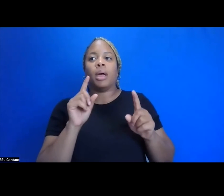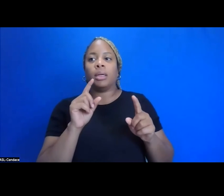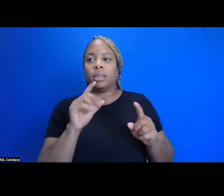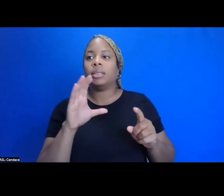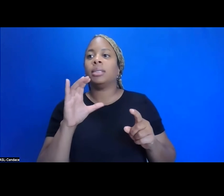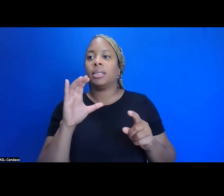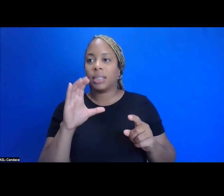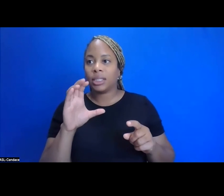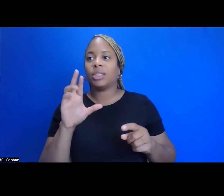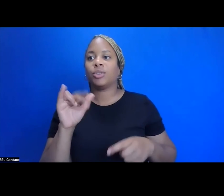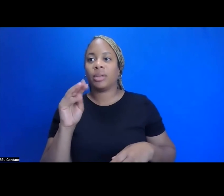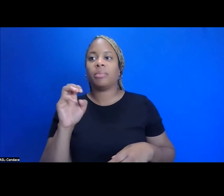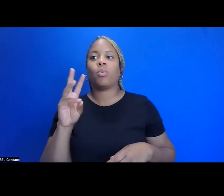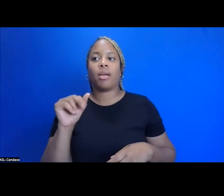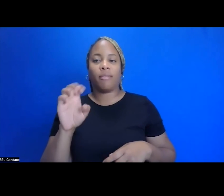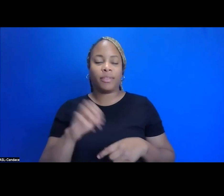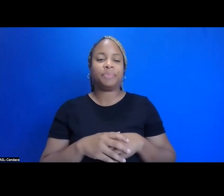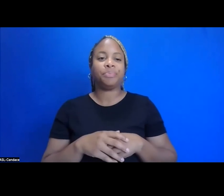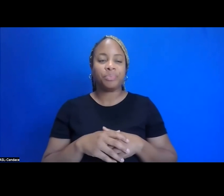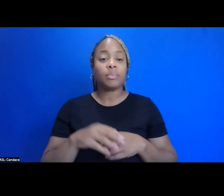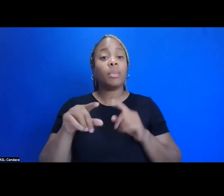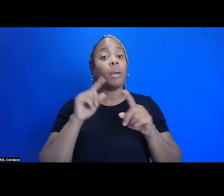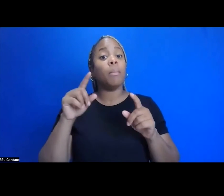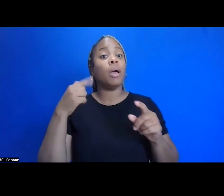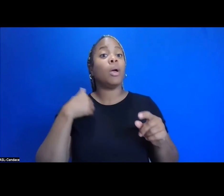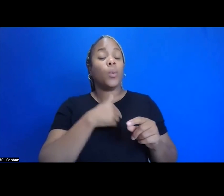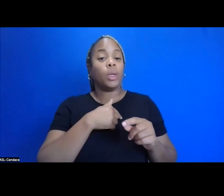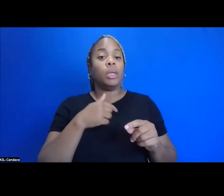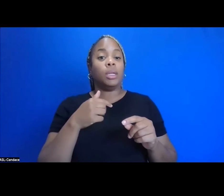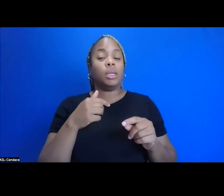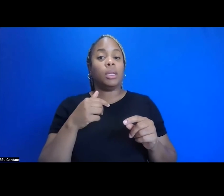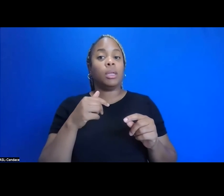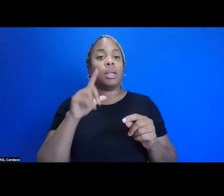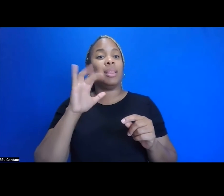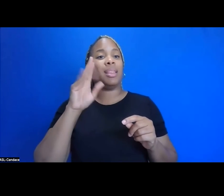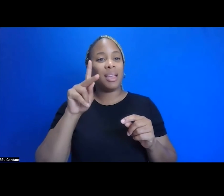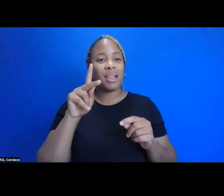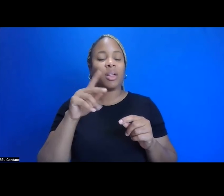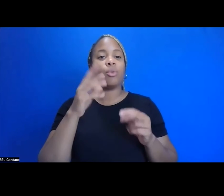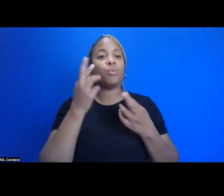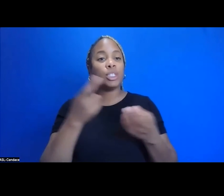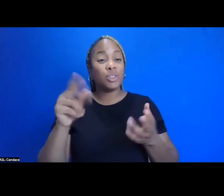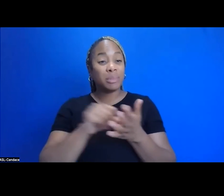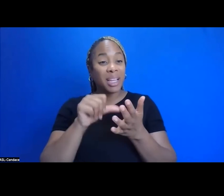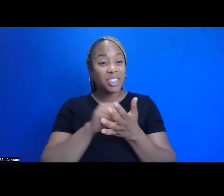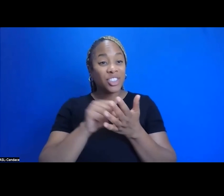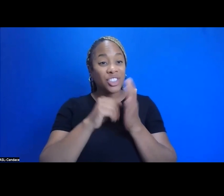quality of the subtitle files to an extent. But what we've done is we've linked in the resources page